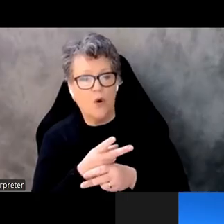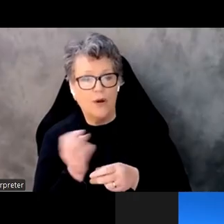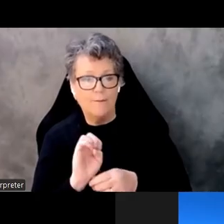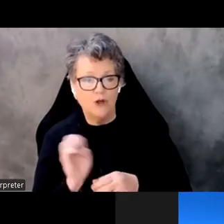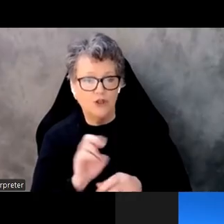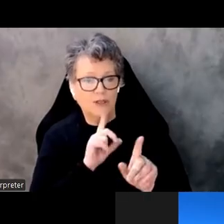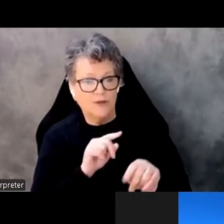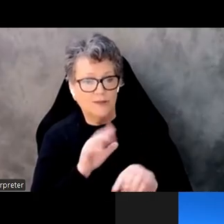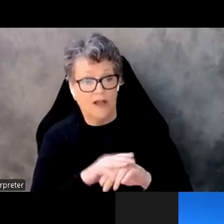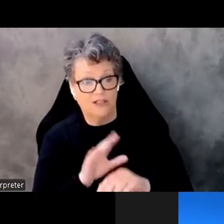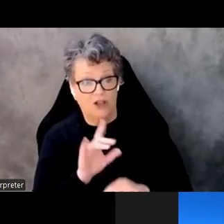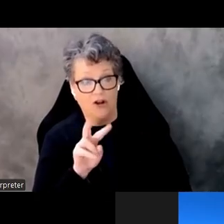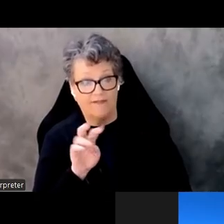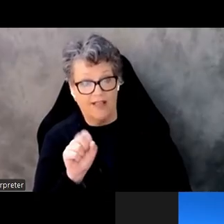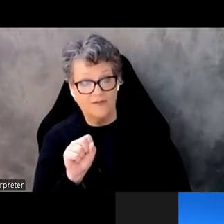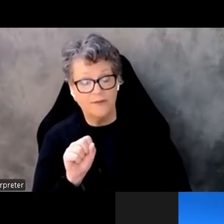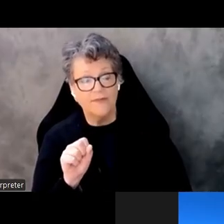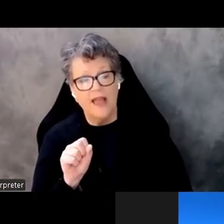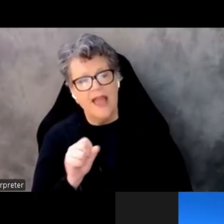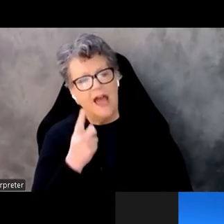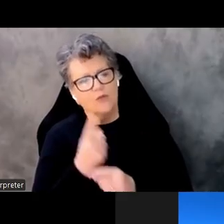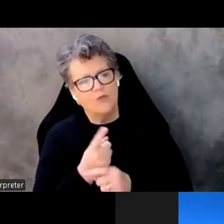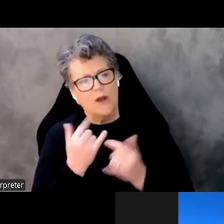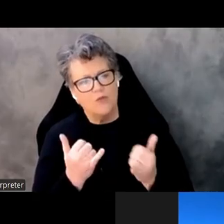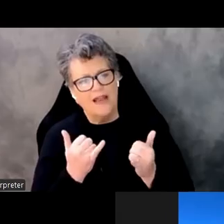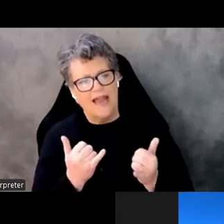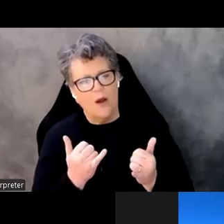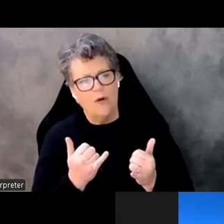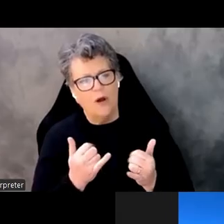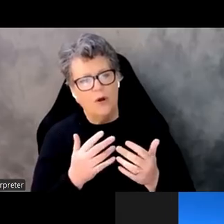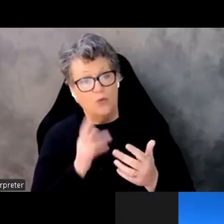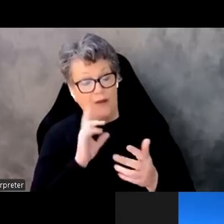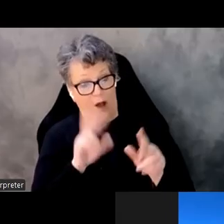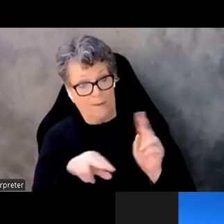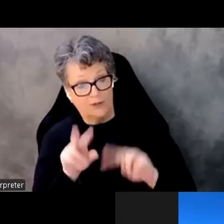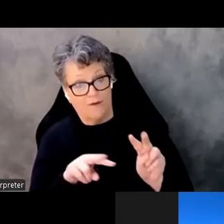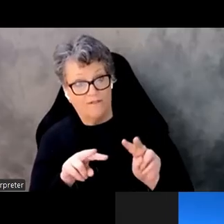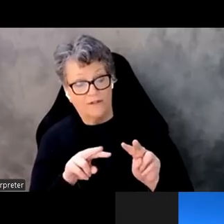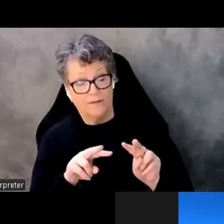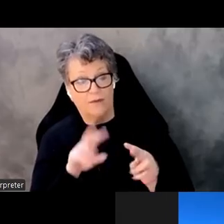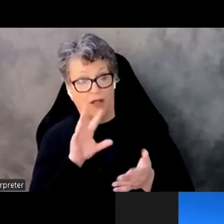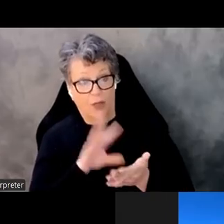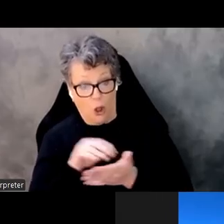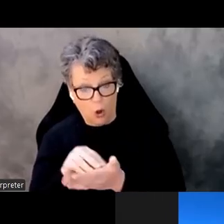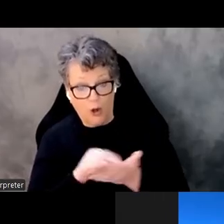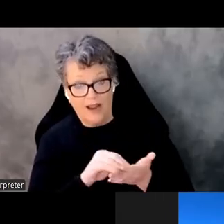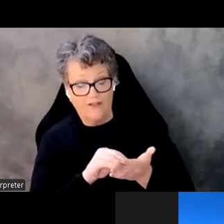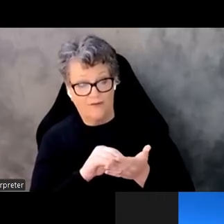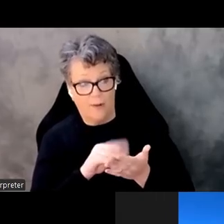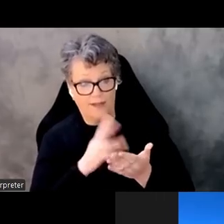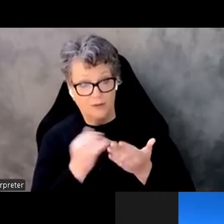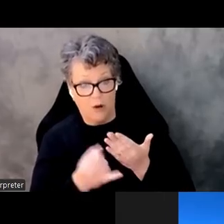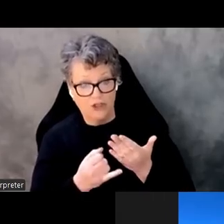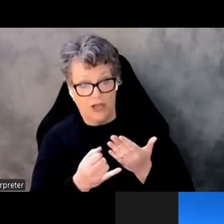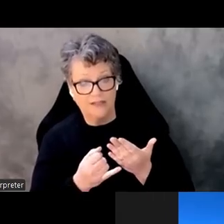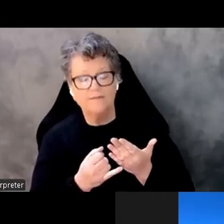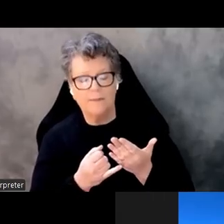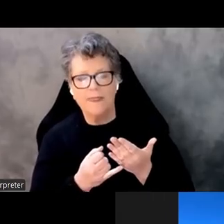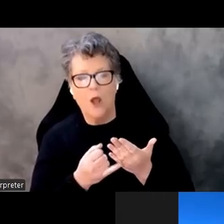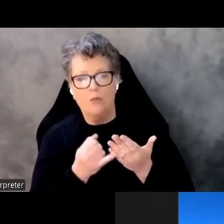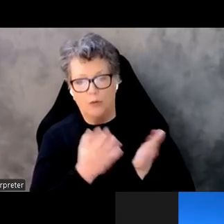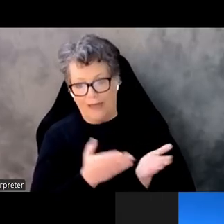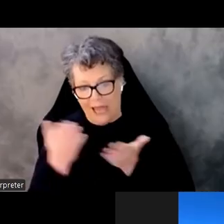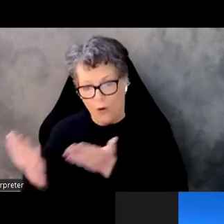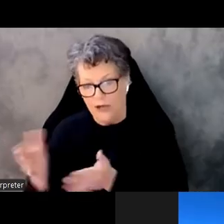on our valves. And right now, we have observed the learnings from this valve project likely are also going to be carried